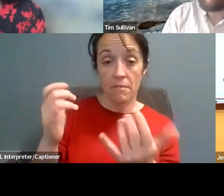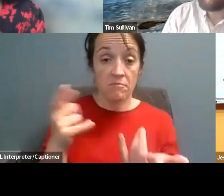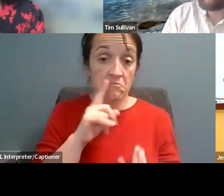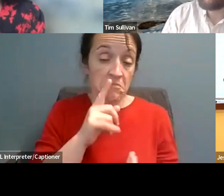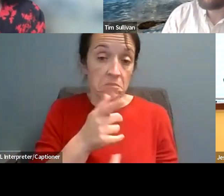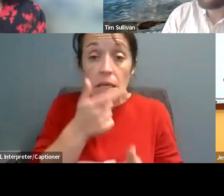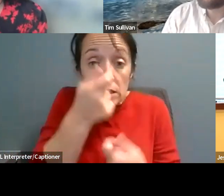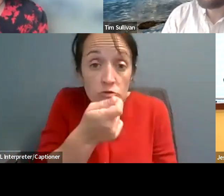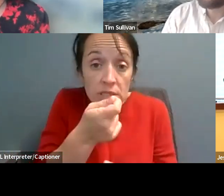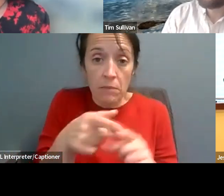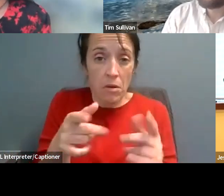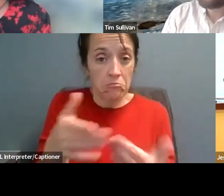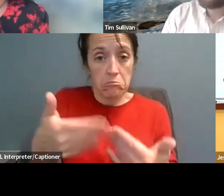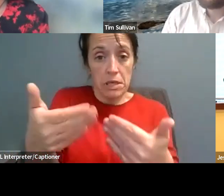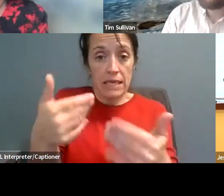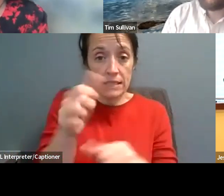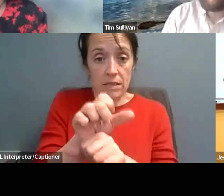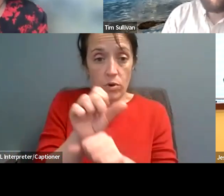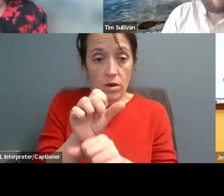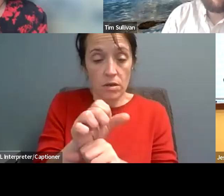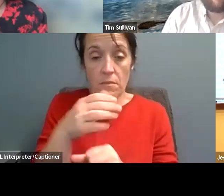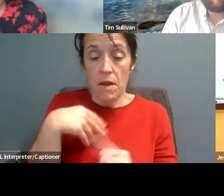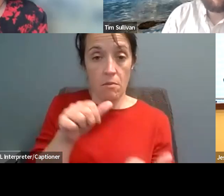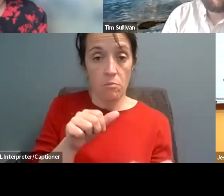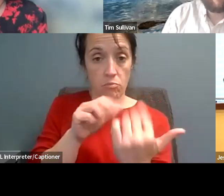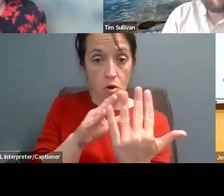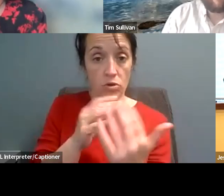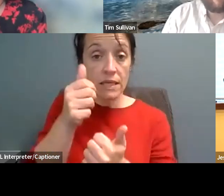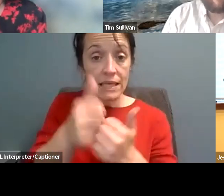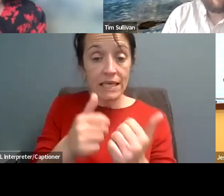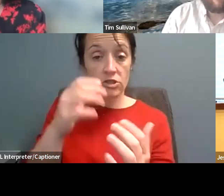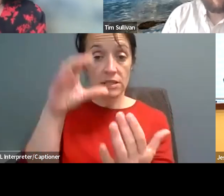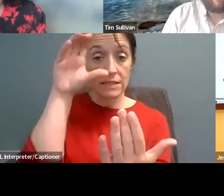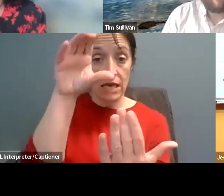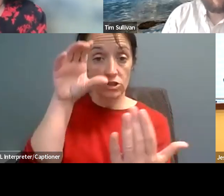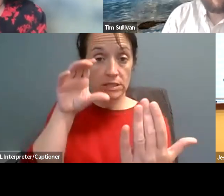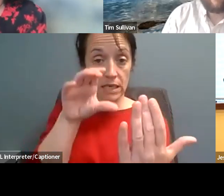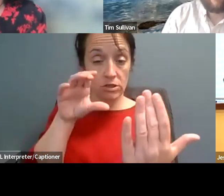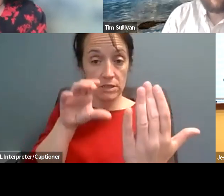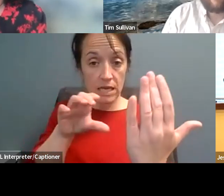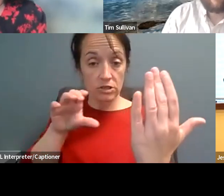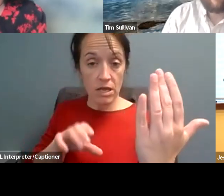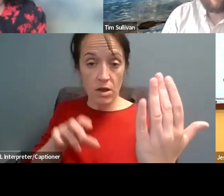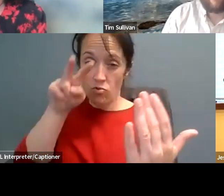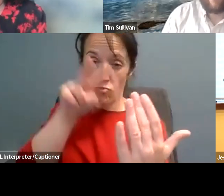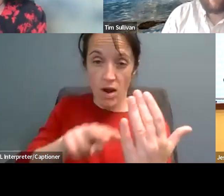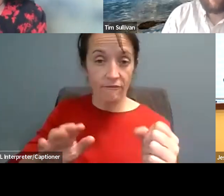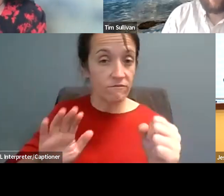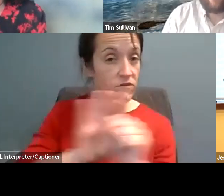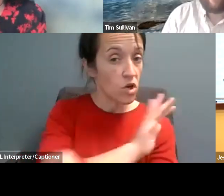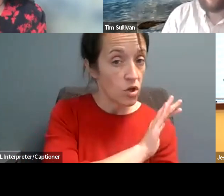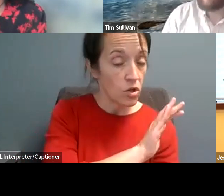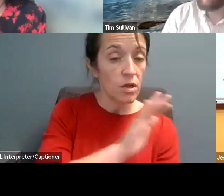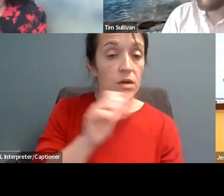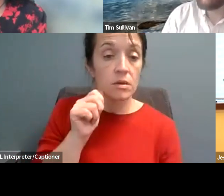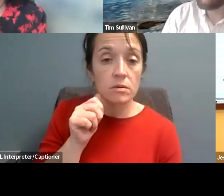easy. So my approach was that I read through each section thoroughly and then began writing my review the next